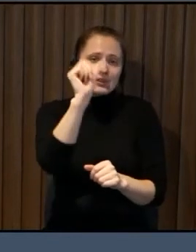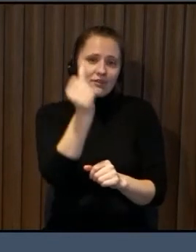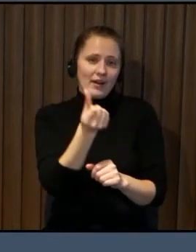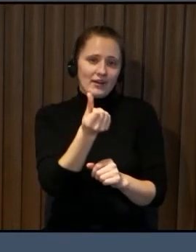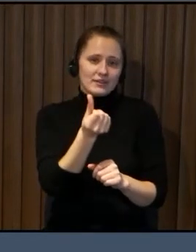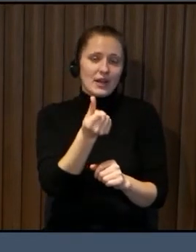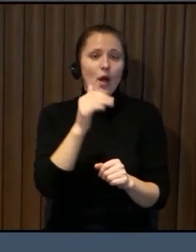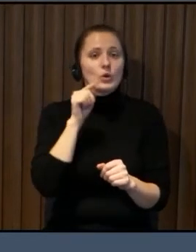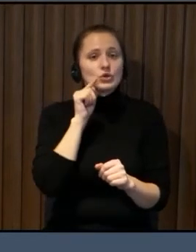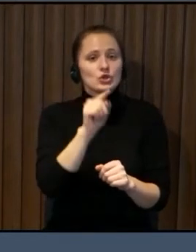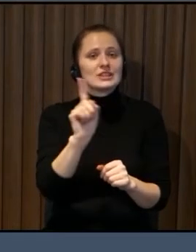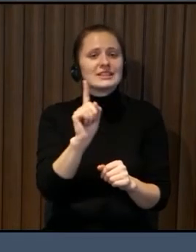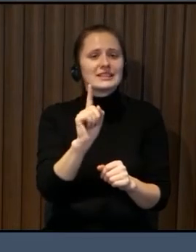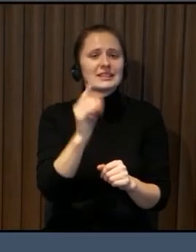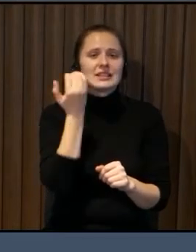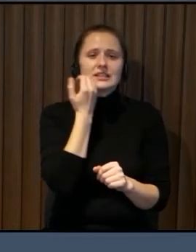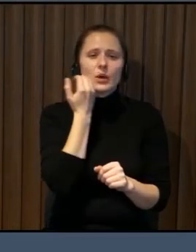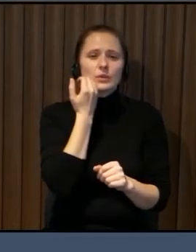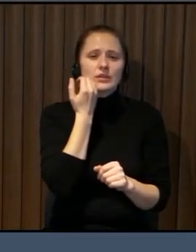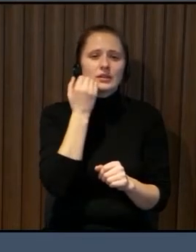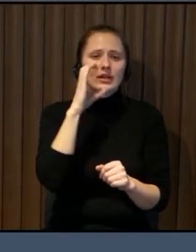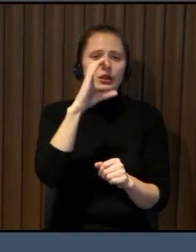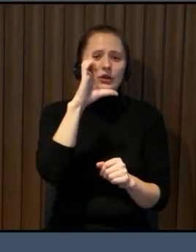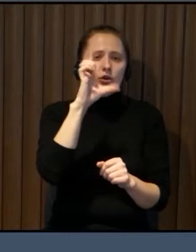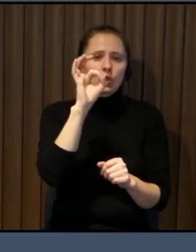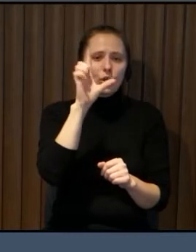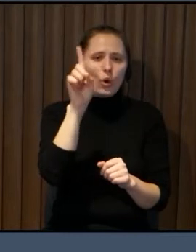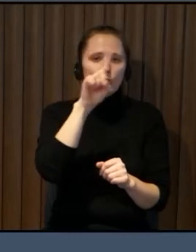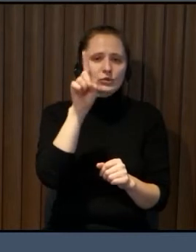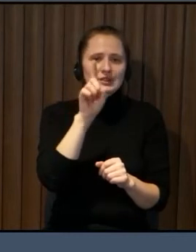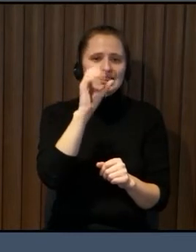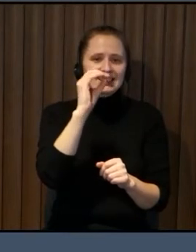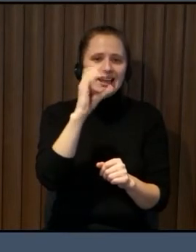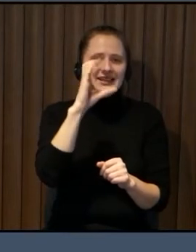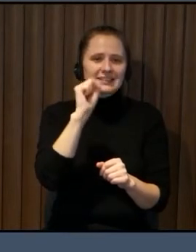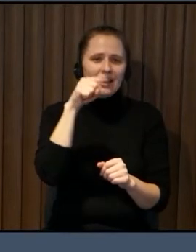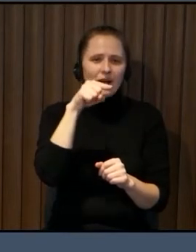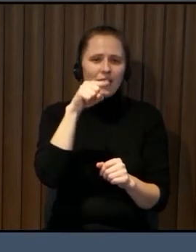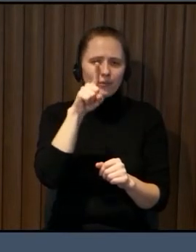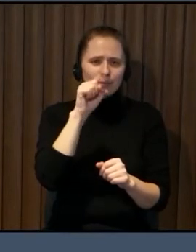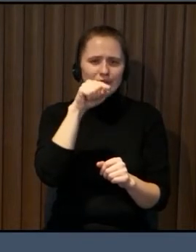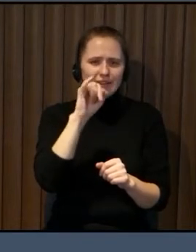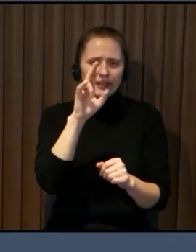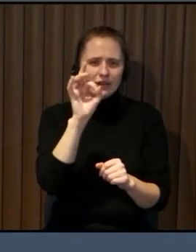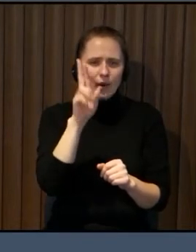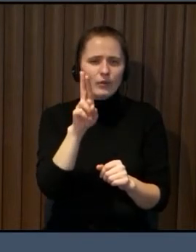is in English, this is ideal that we are able to translate. And so this is so-called closed caption.